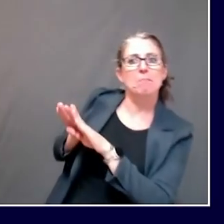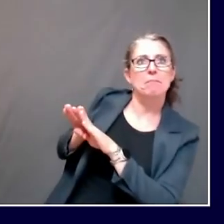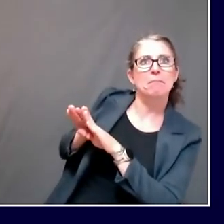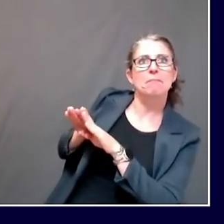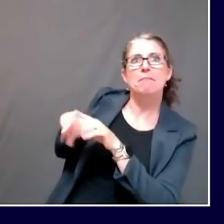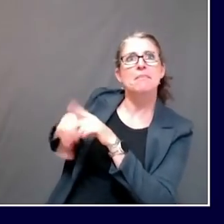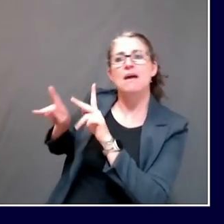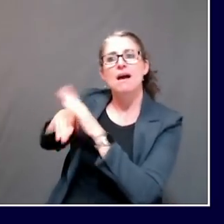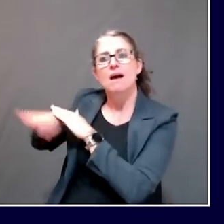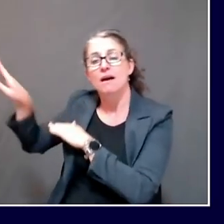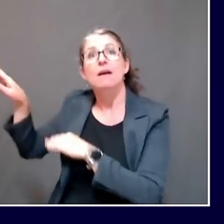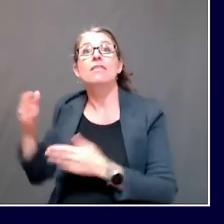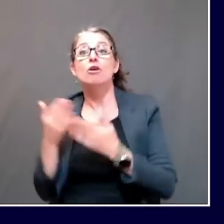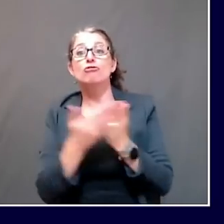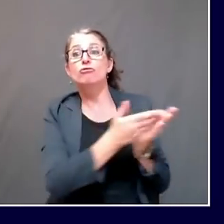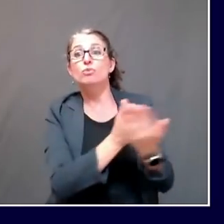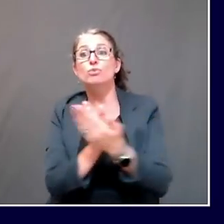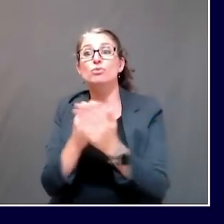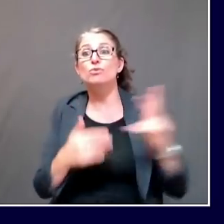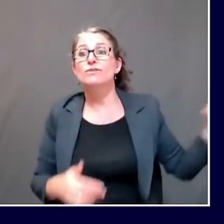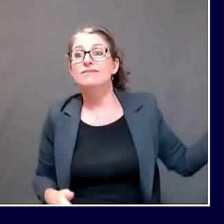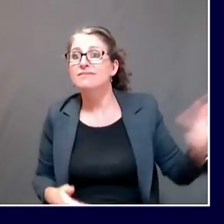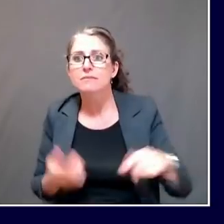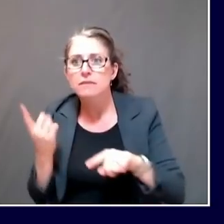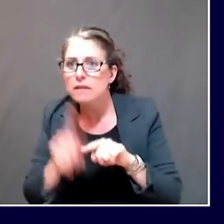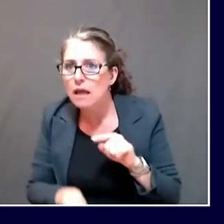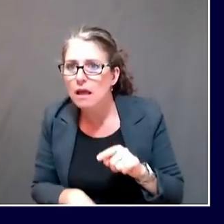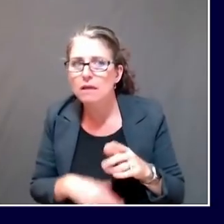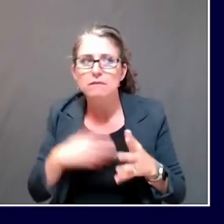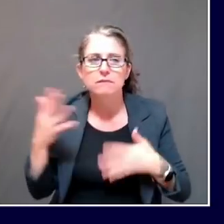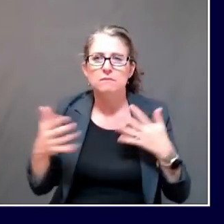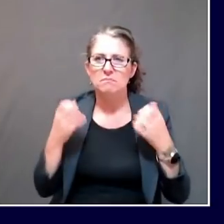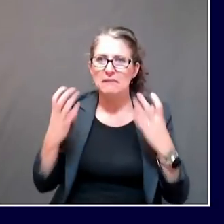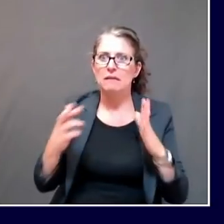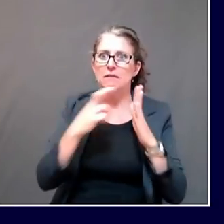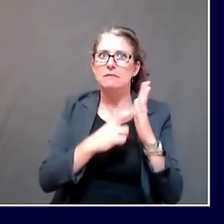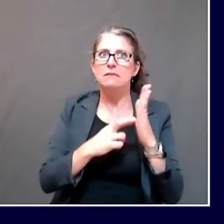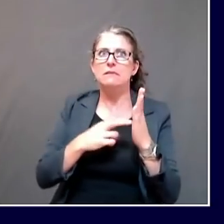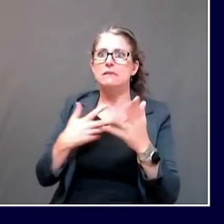and so many other economic factors that are affecting the whole nation.